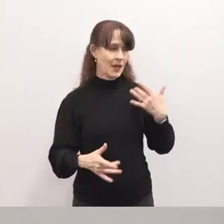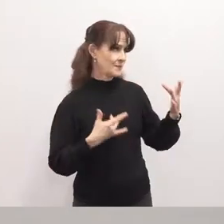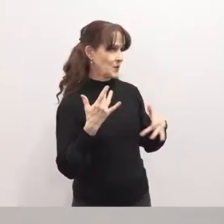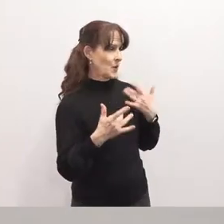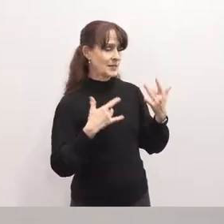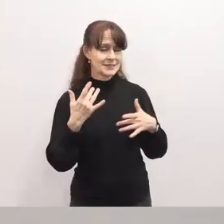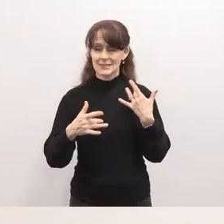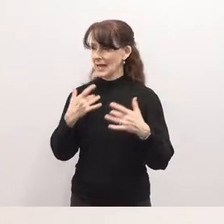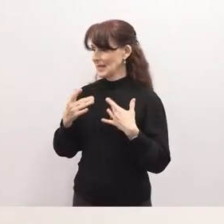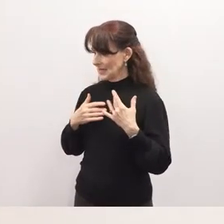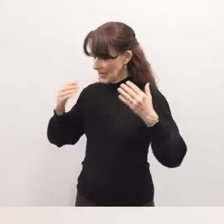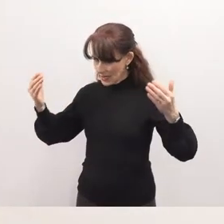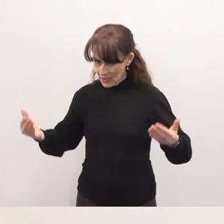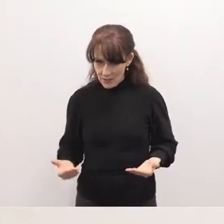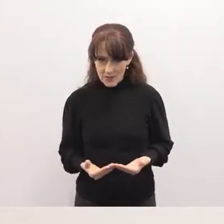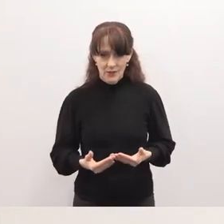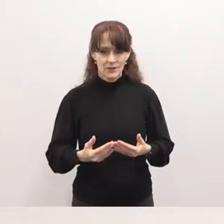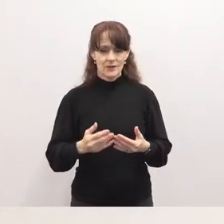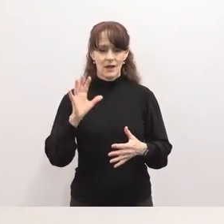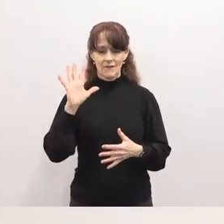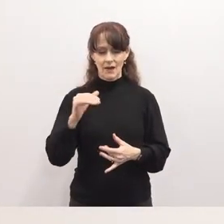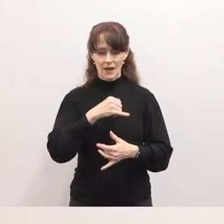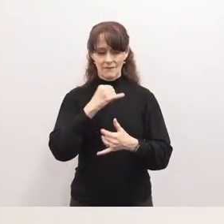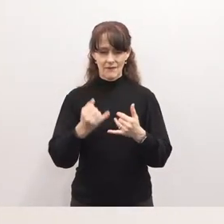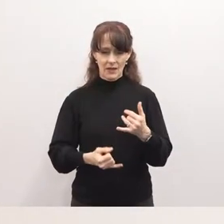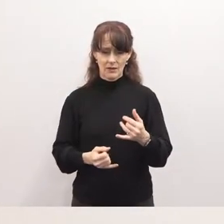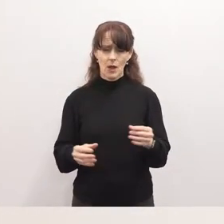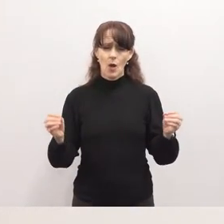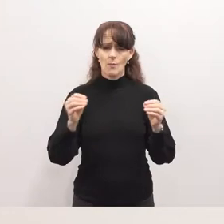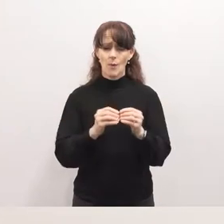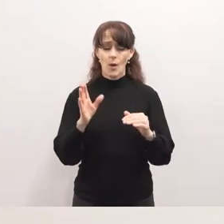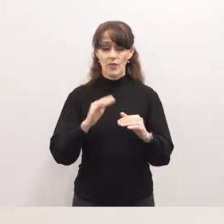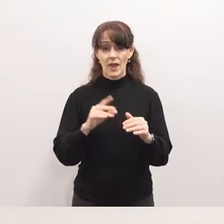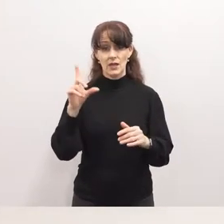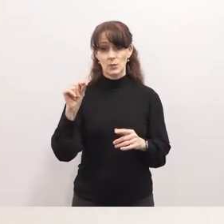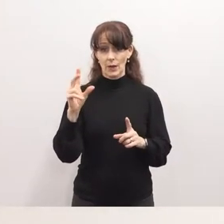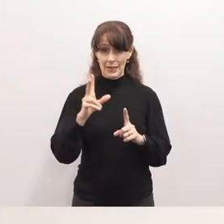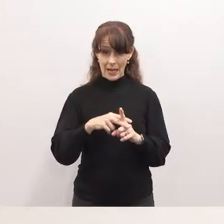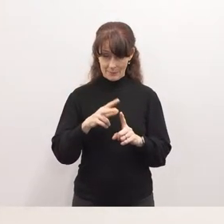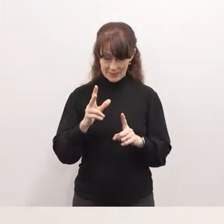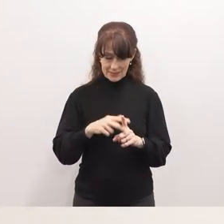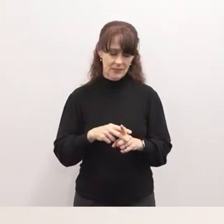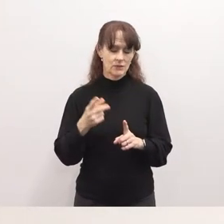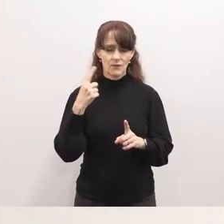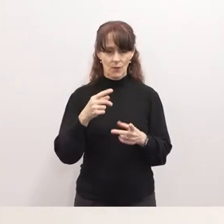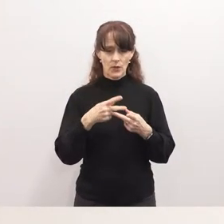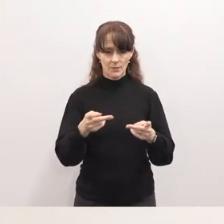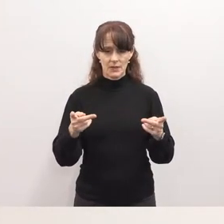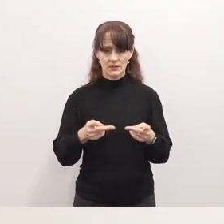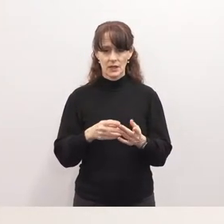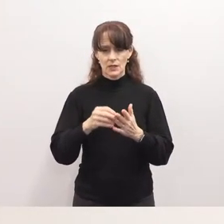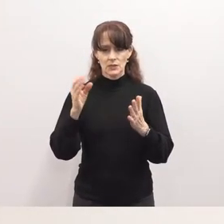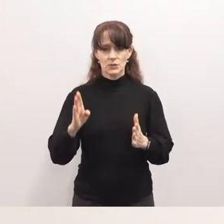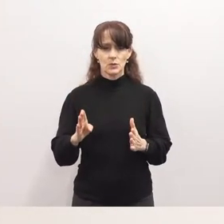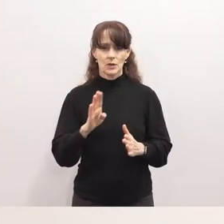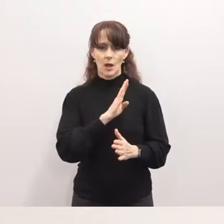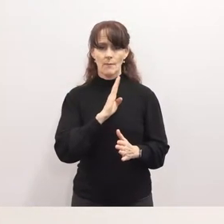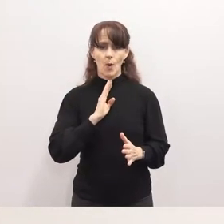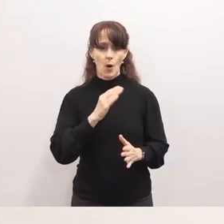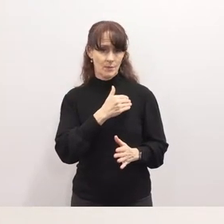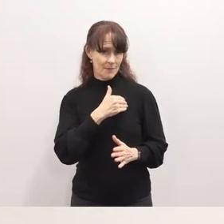excited to introduce our finalists. There were more than 20 applicants for the position of student board member. And